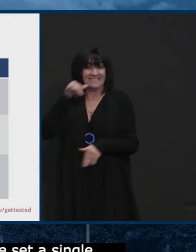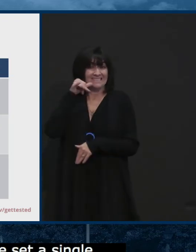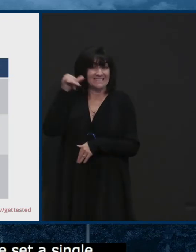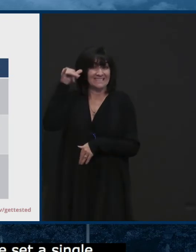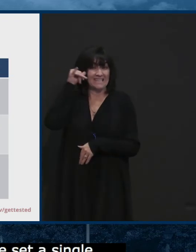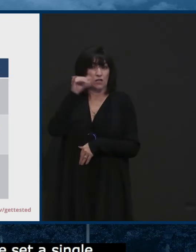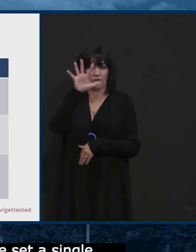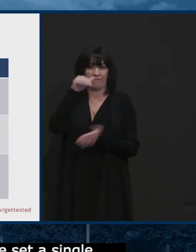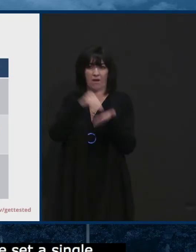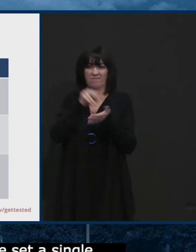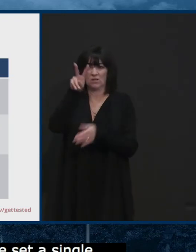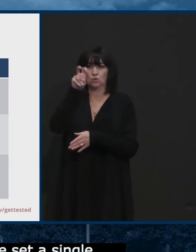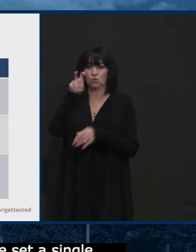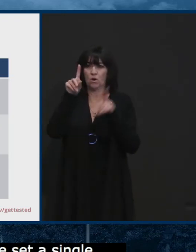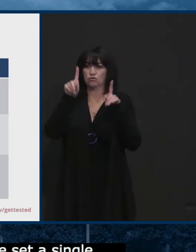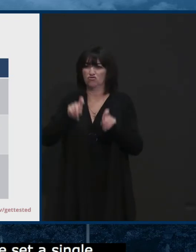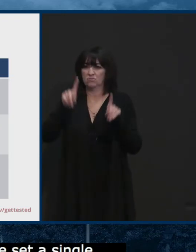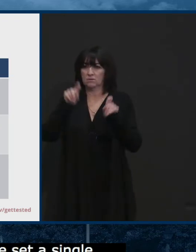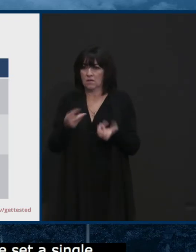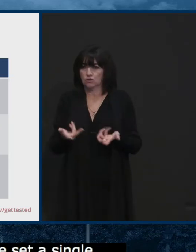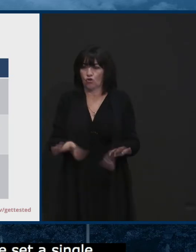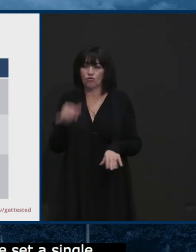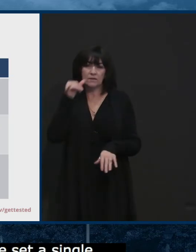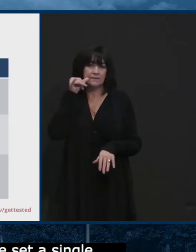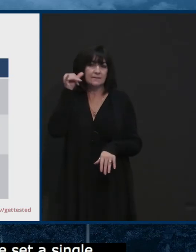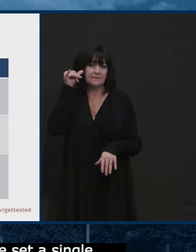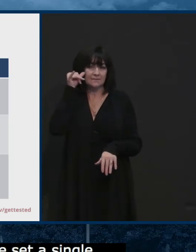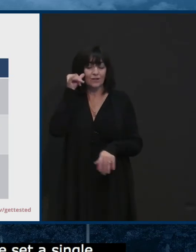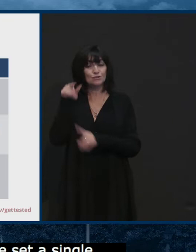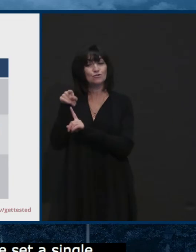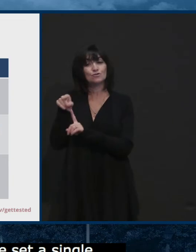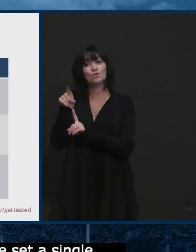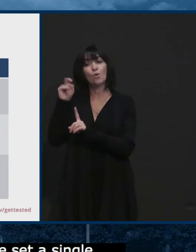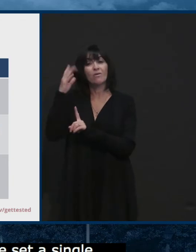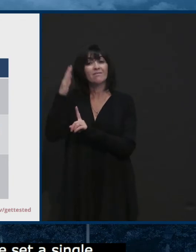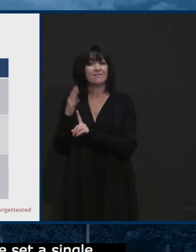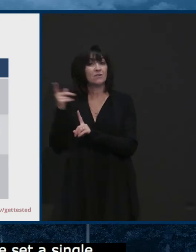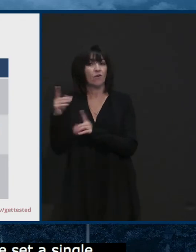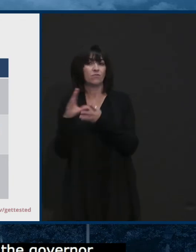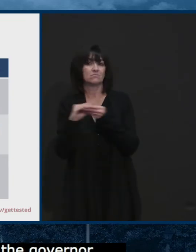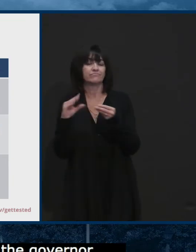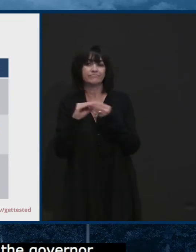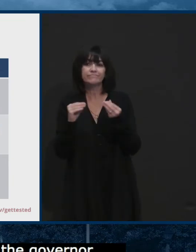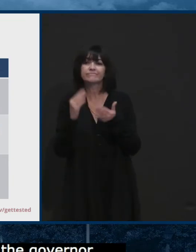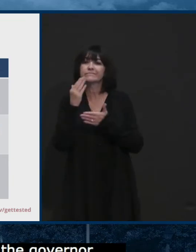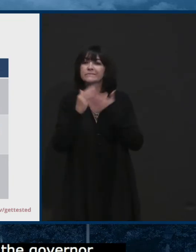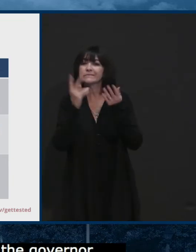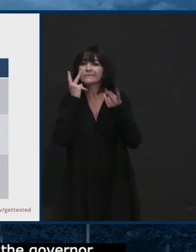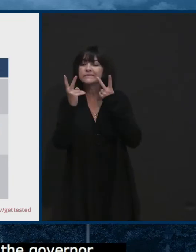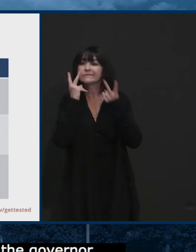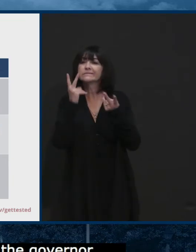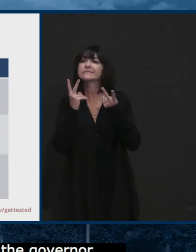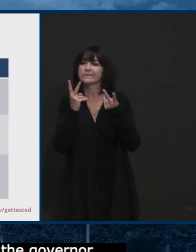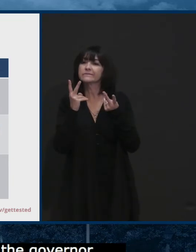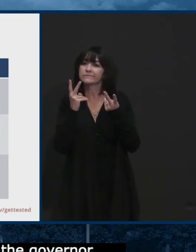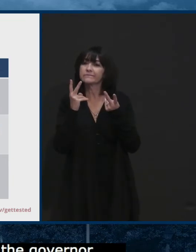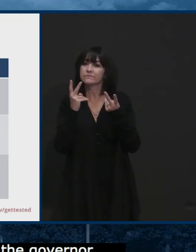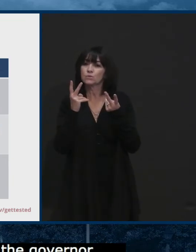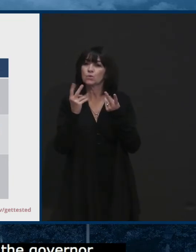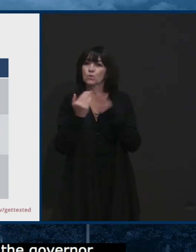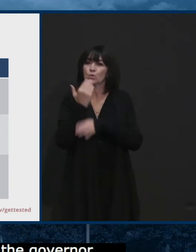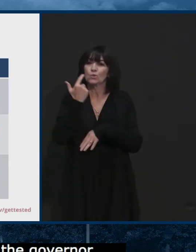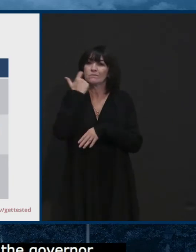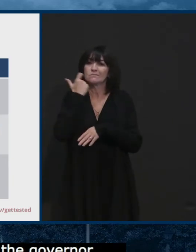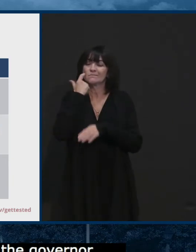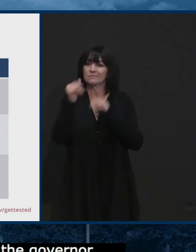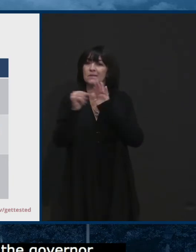on yesterday. So when the governor was talking about some of those peaks and valleys in the positive new cases, a great